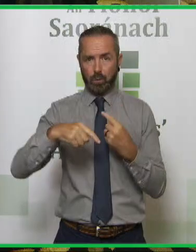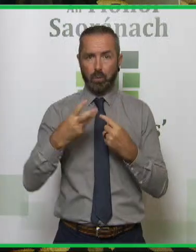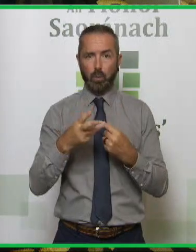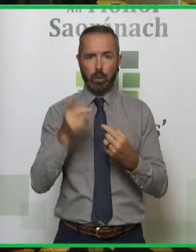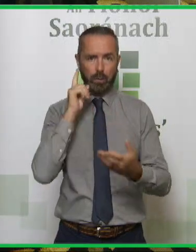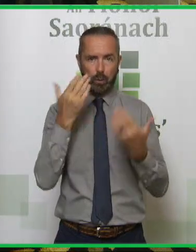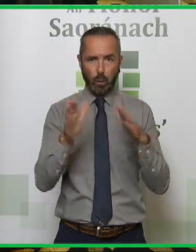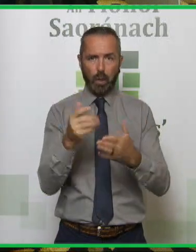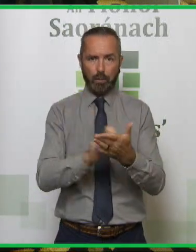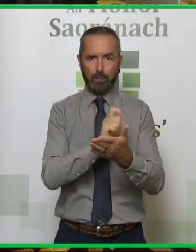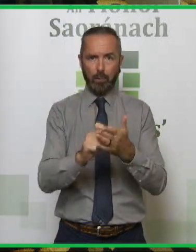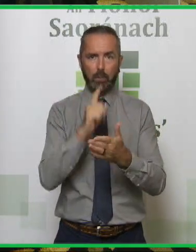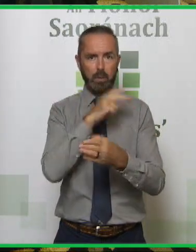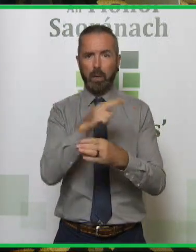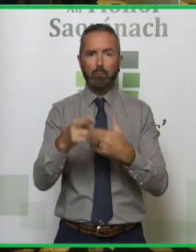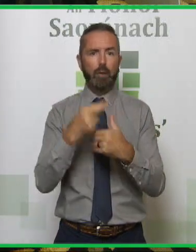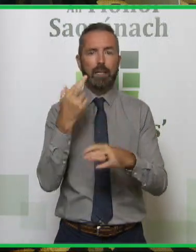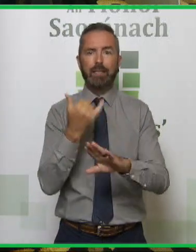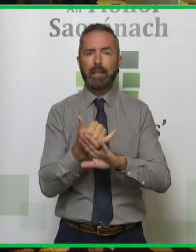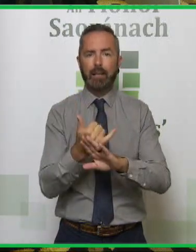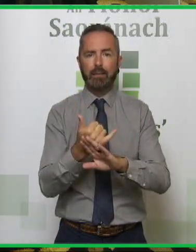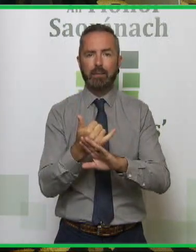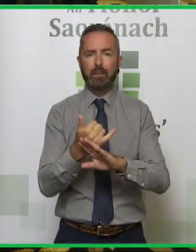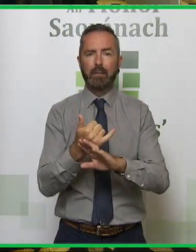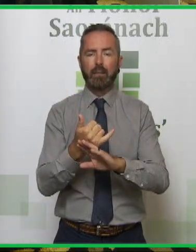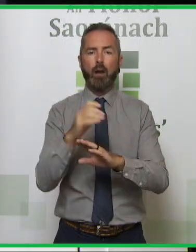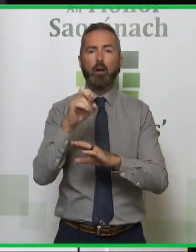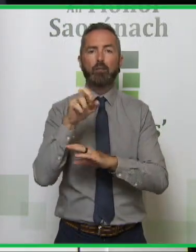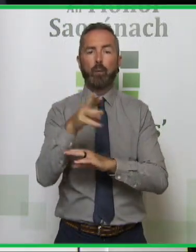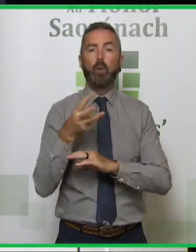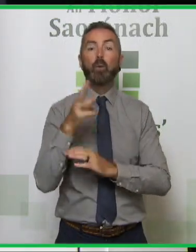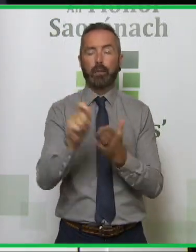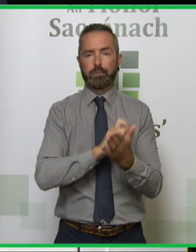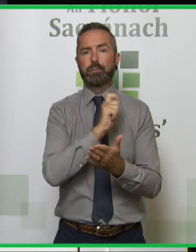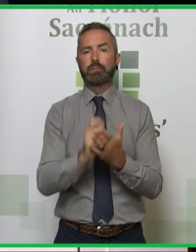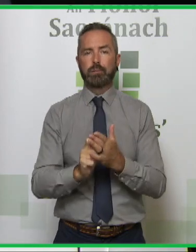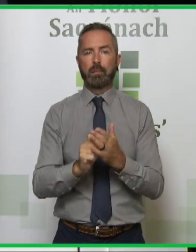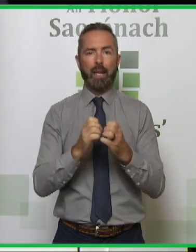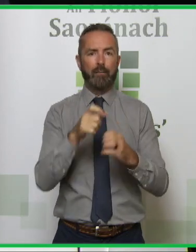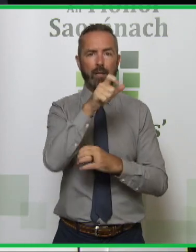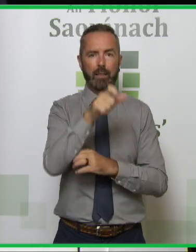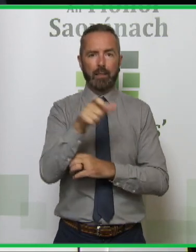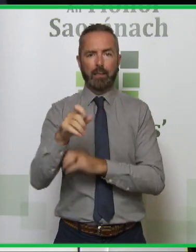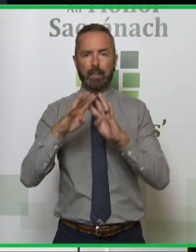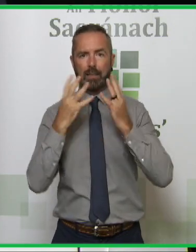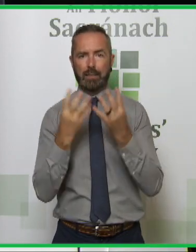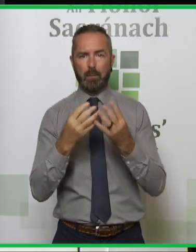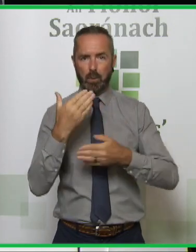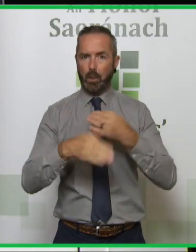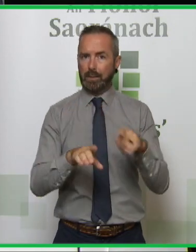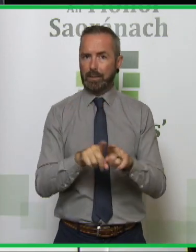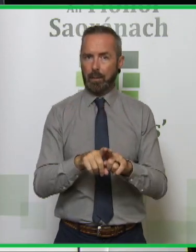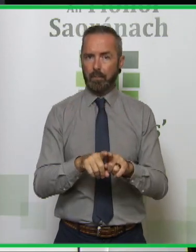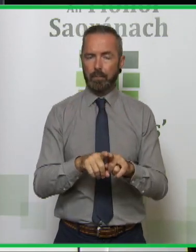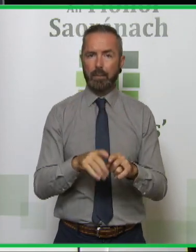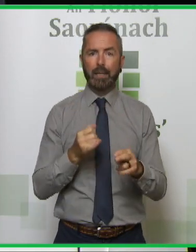get there? I'm not ready for that yet. That's okay, that's understandable. That's where every Assembly process finds itself. But you will find you come to October, you will